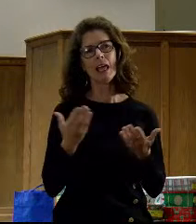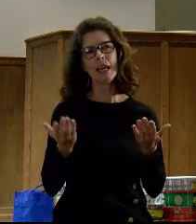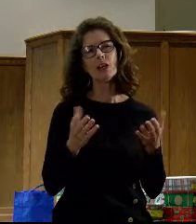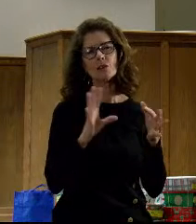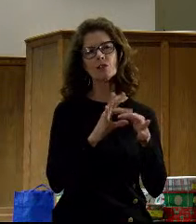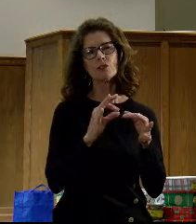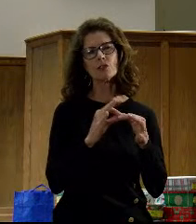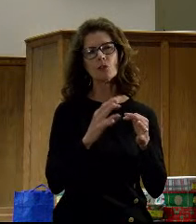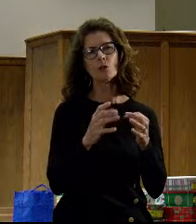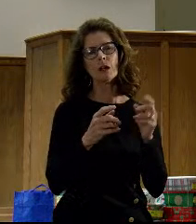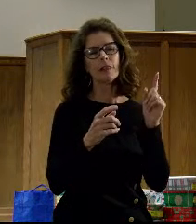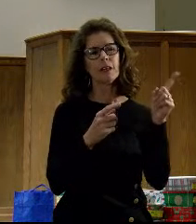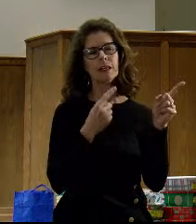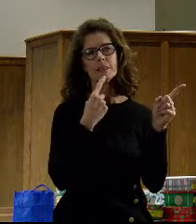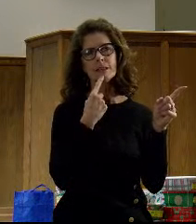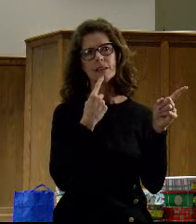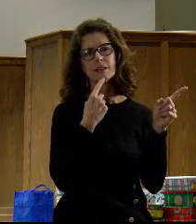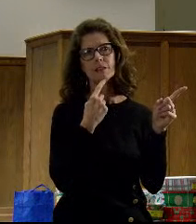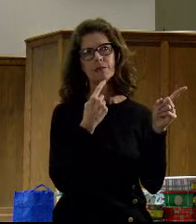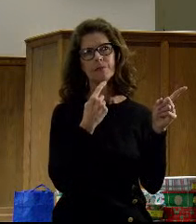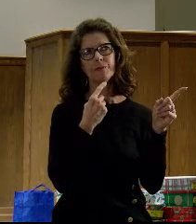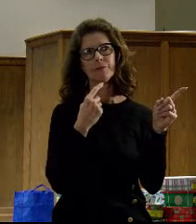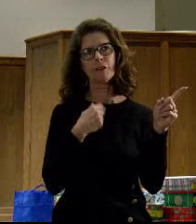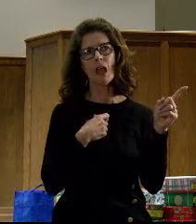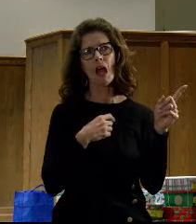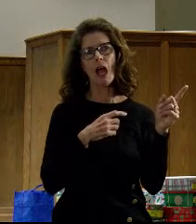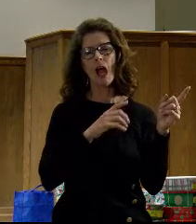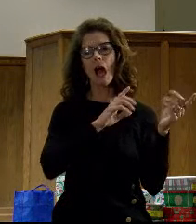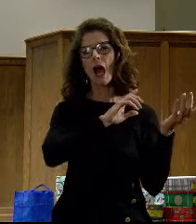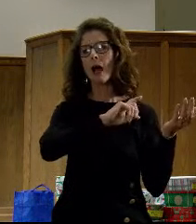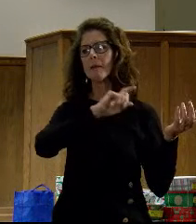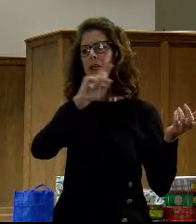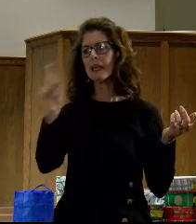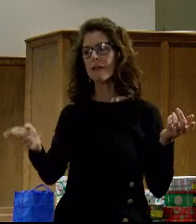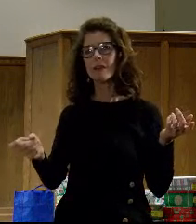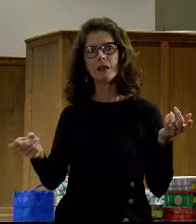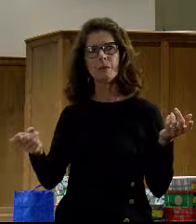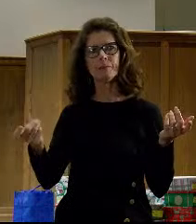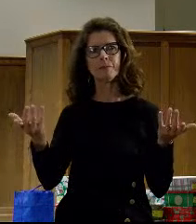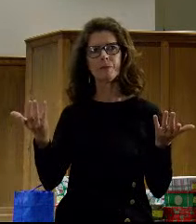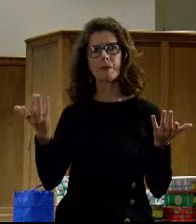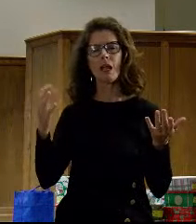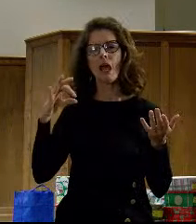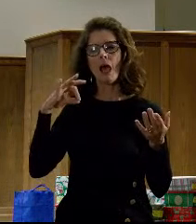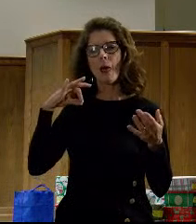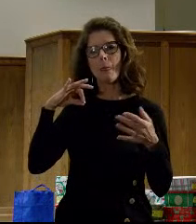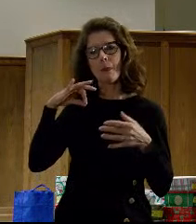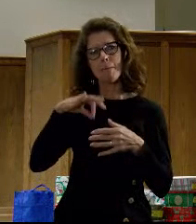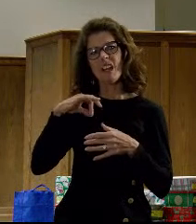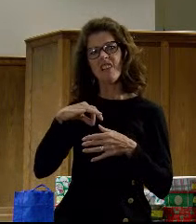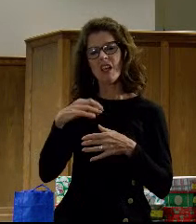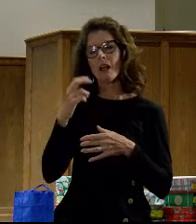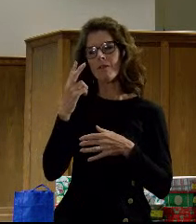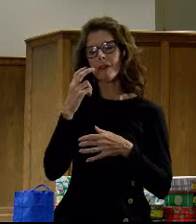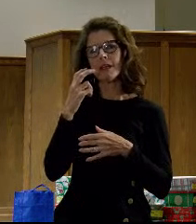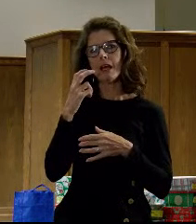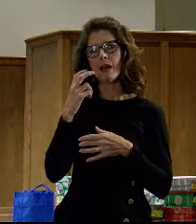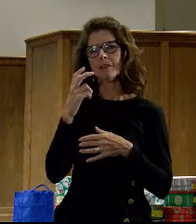this prayer. I give them the benefit of the doubt because they don't know the full story.